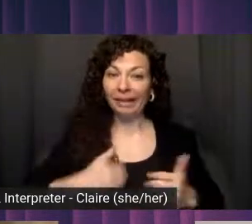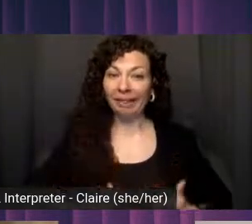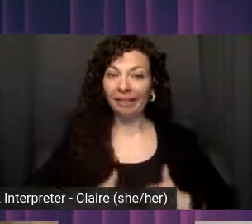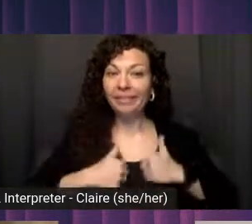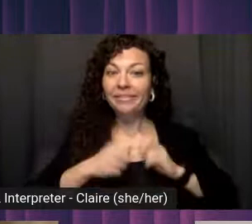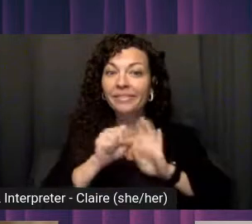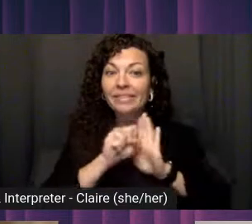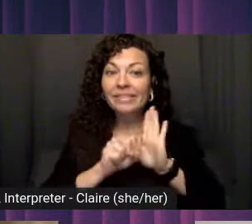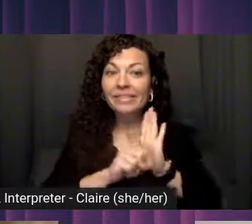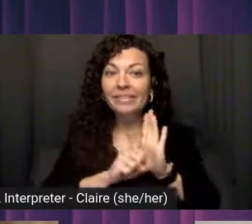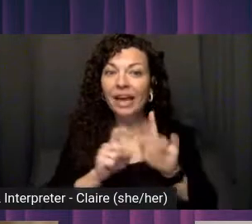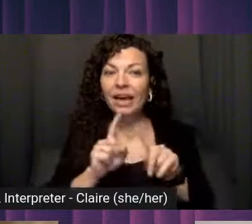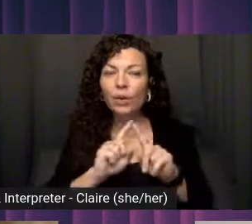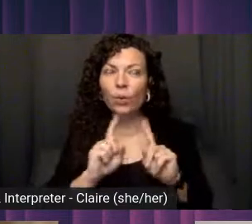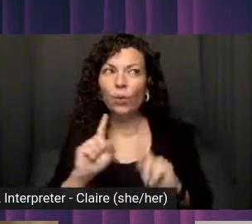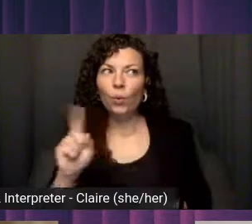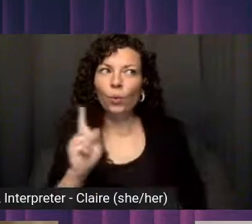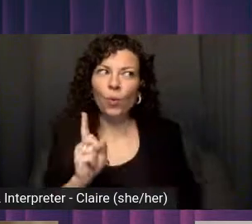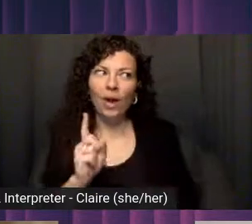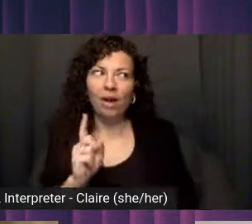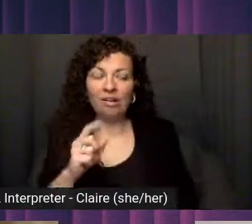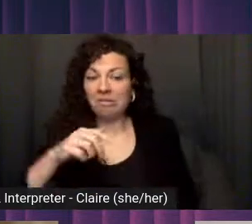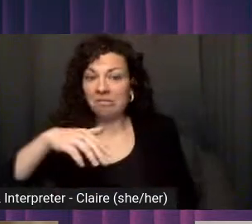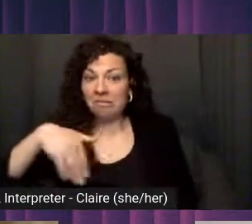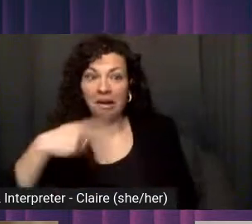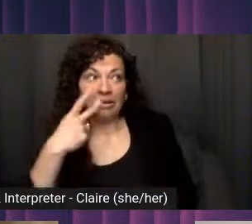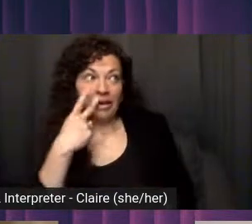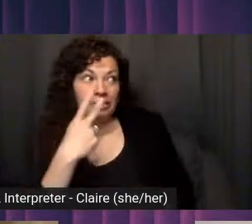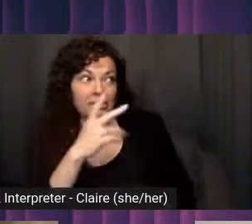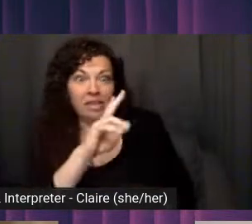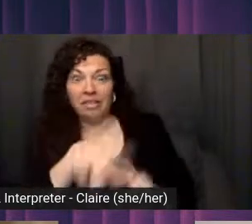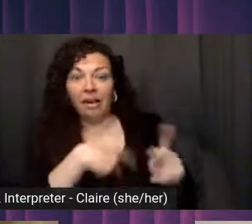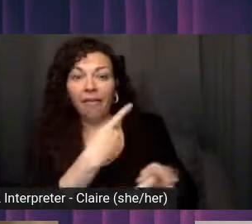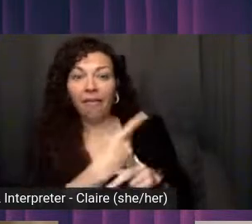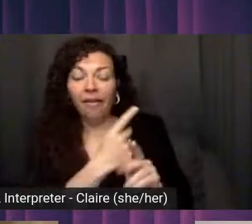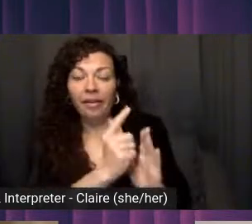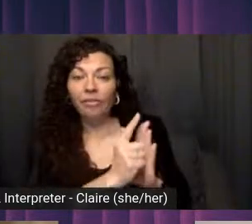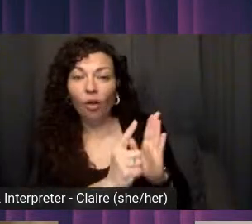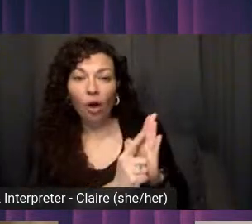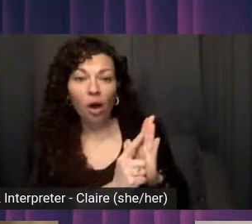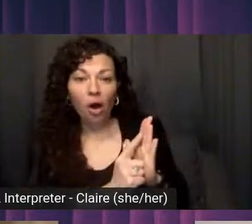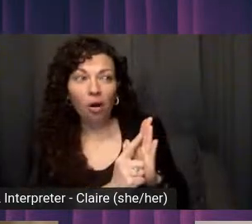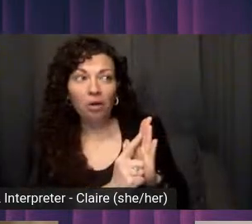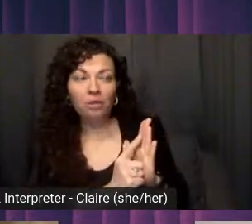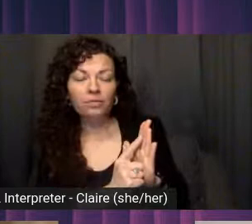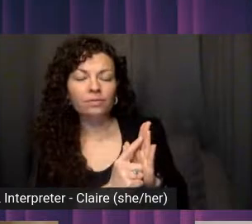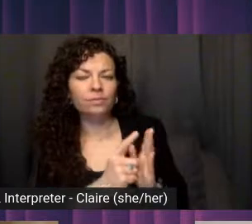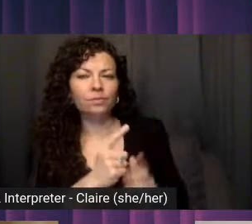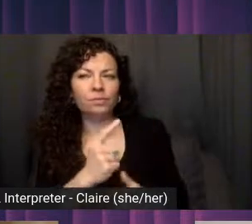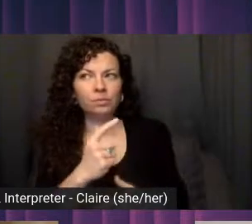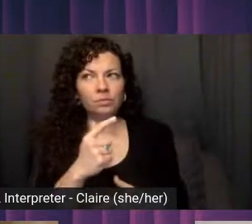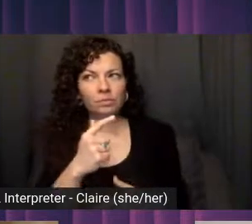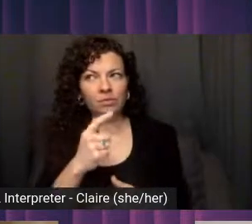is not being proposed or has not been passed, you know, does that matter? Like